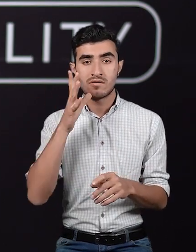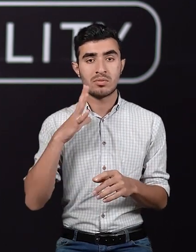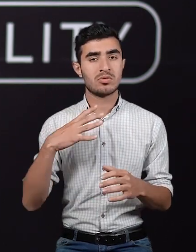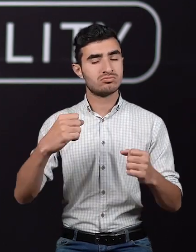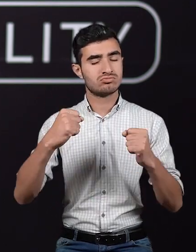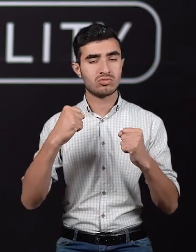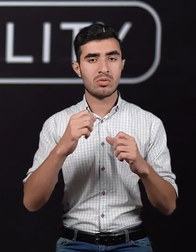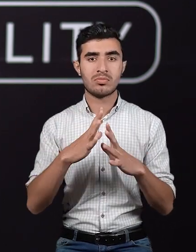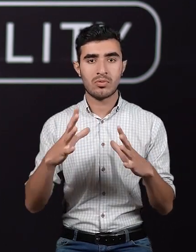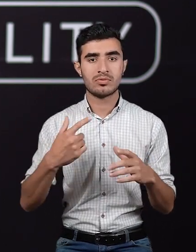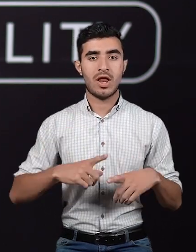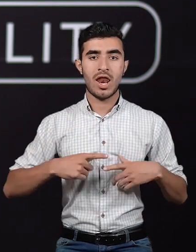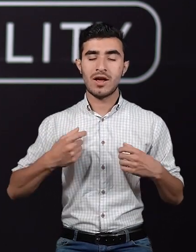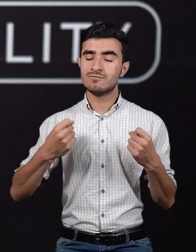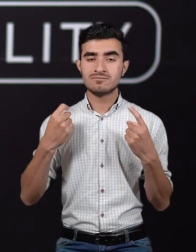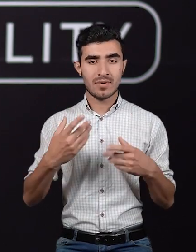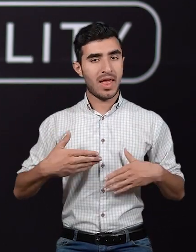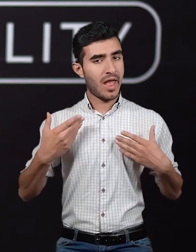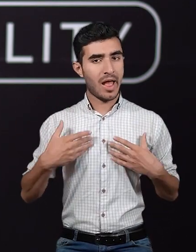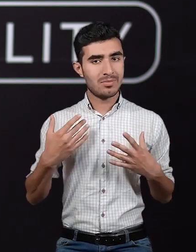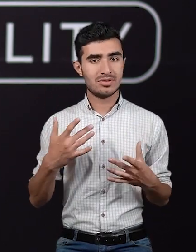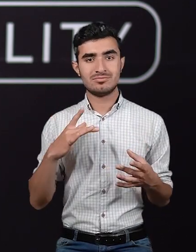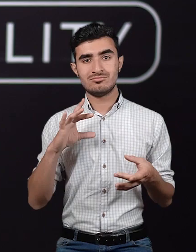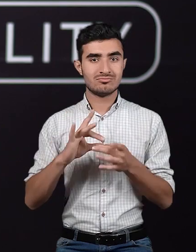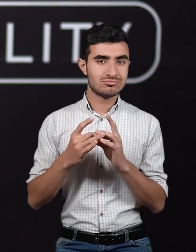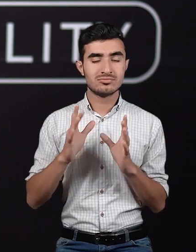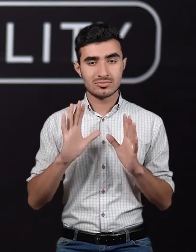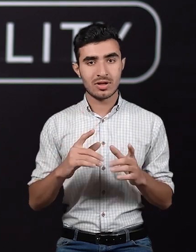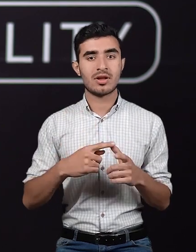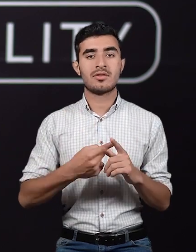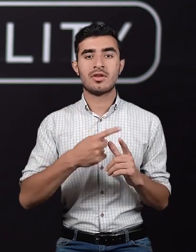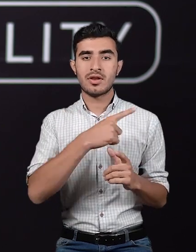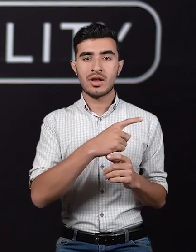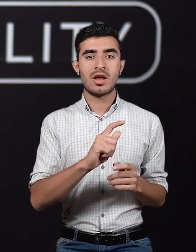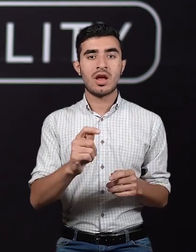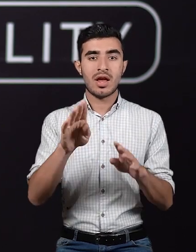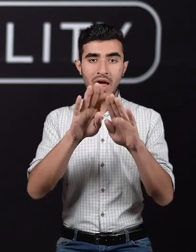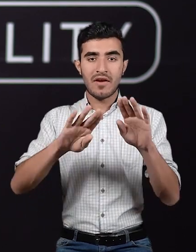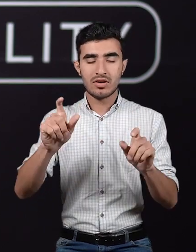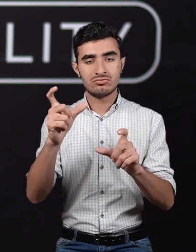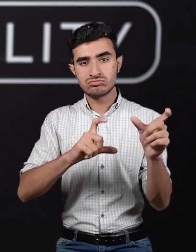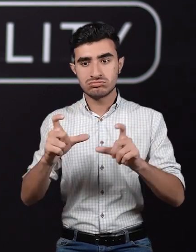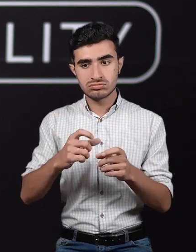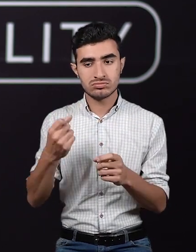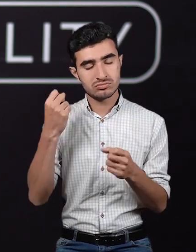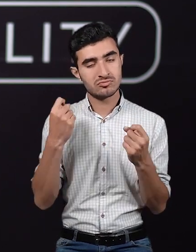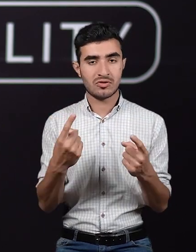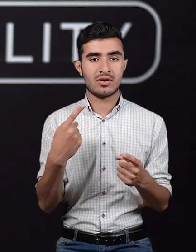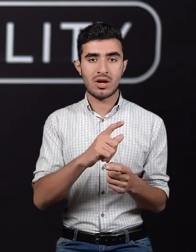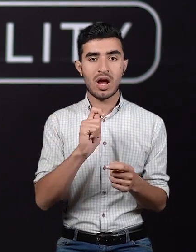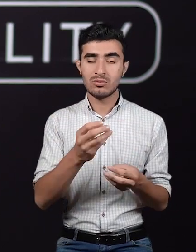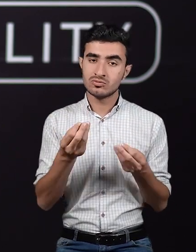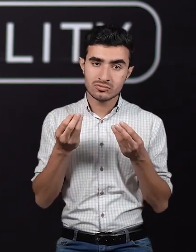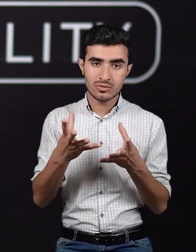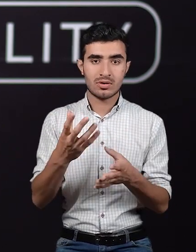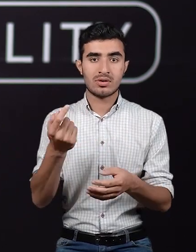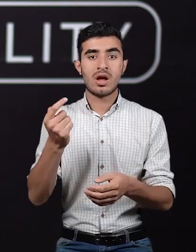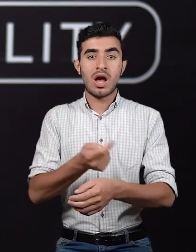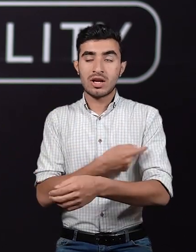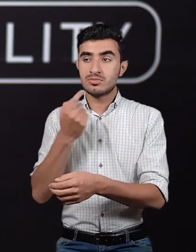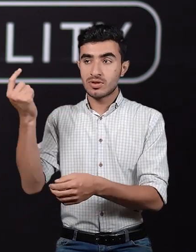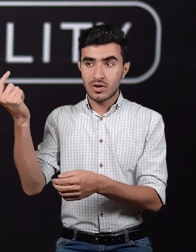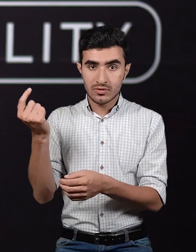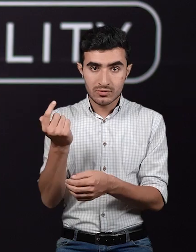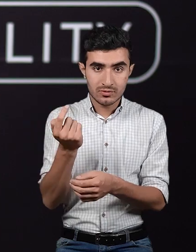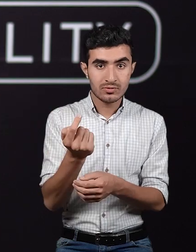woman, and she was so full of life and so jolly. She managed to pull that off. And I learned so much from that experience of seeing her